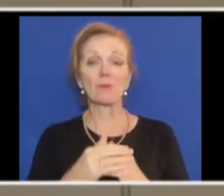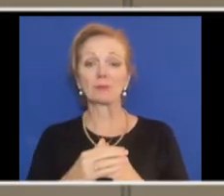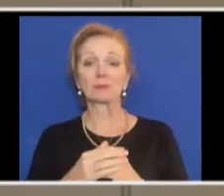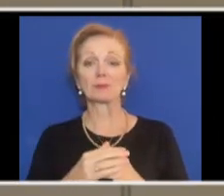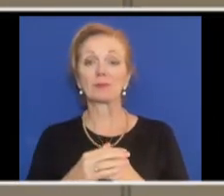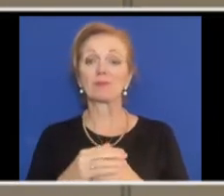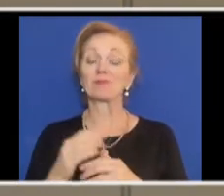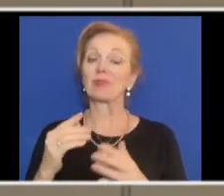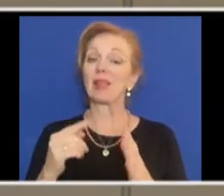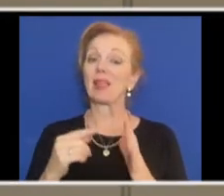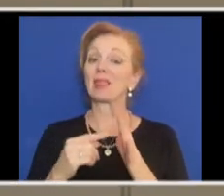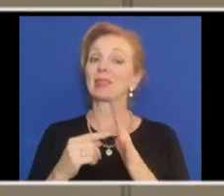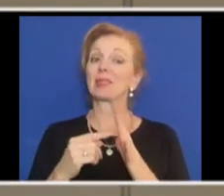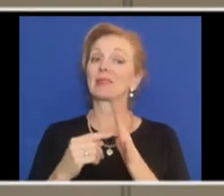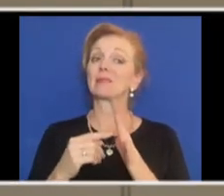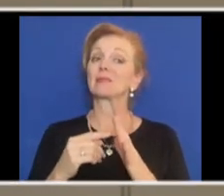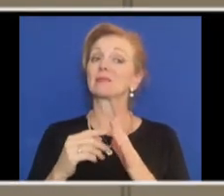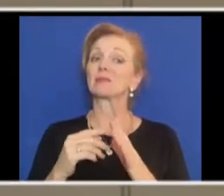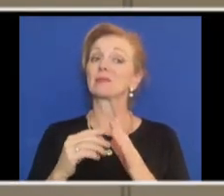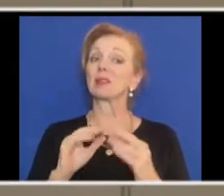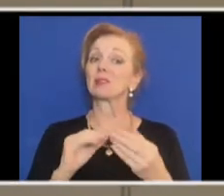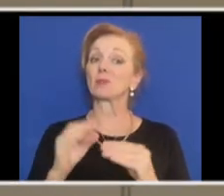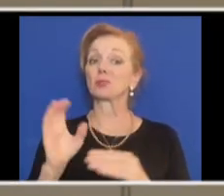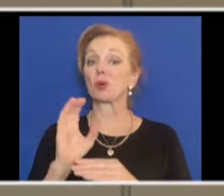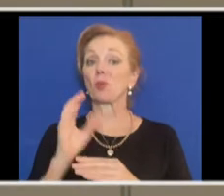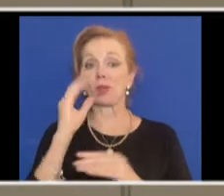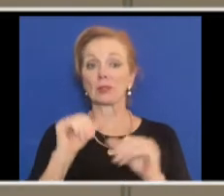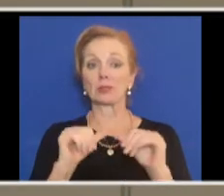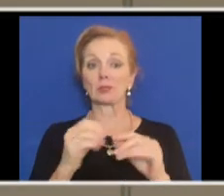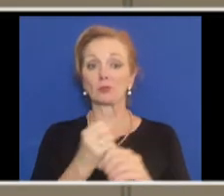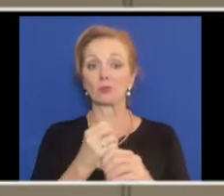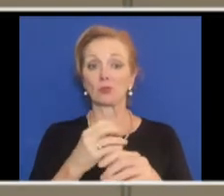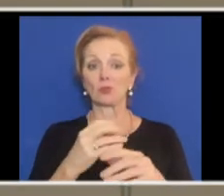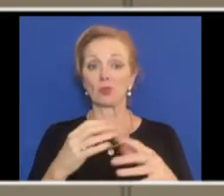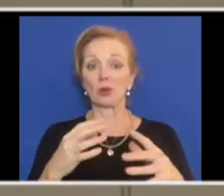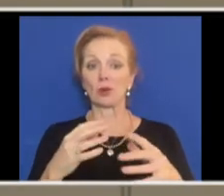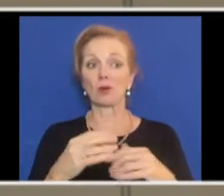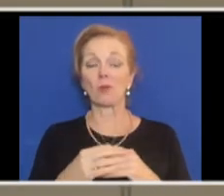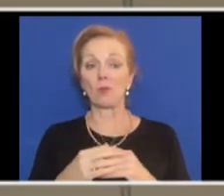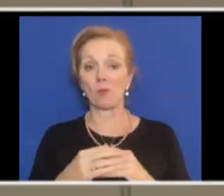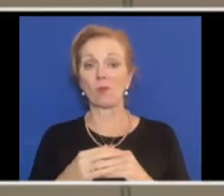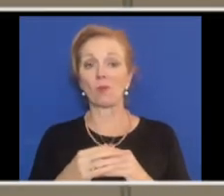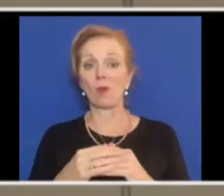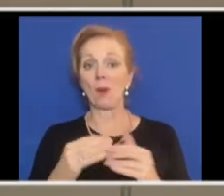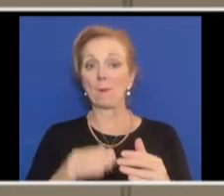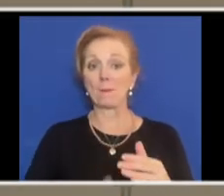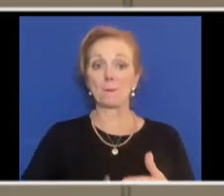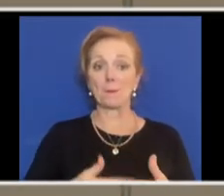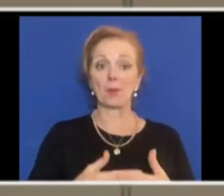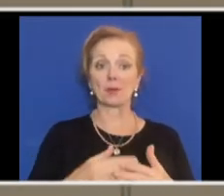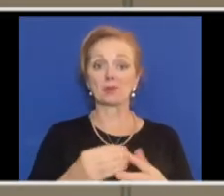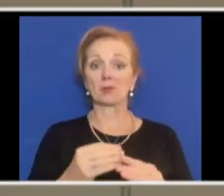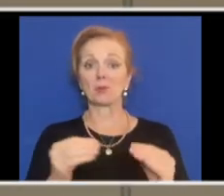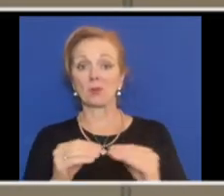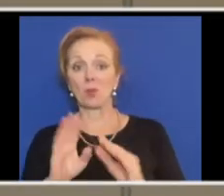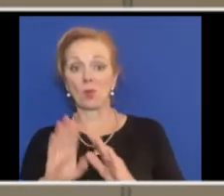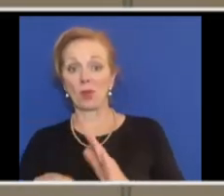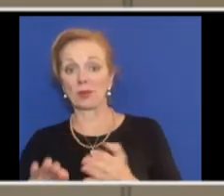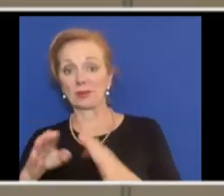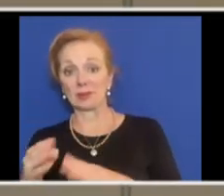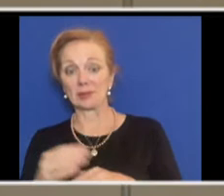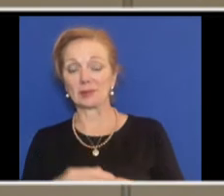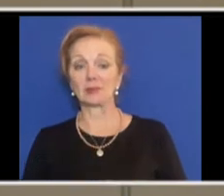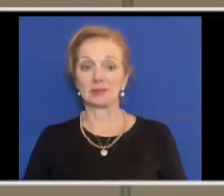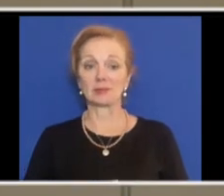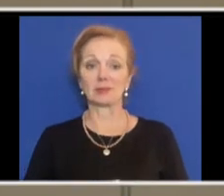population in Charlotte will continue to grow just as bursts outpays deaths the data also showed that